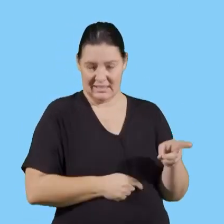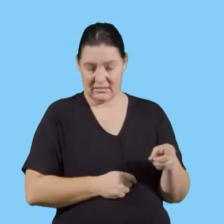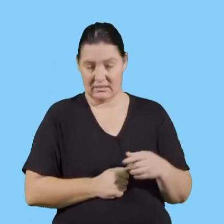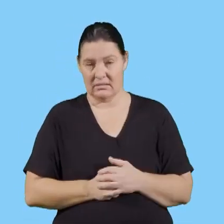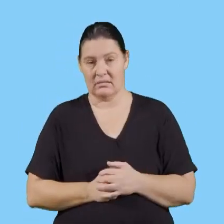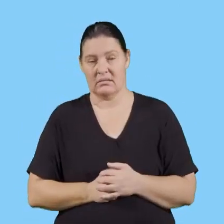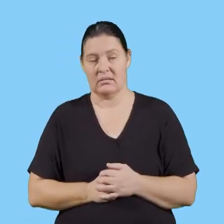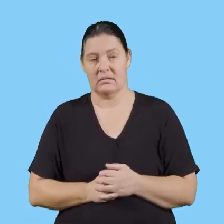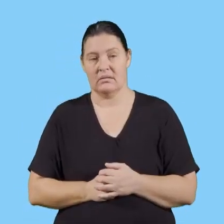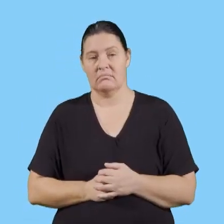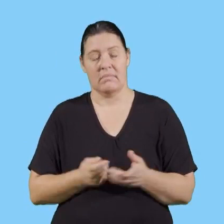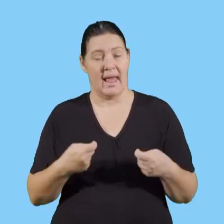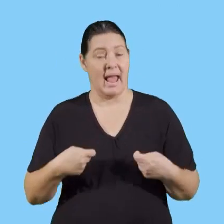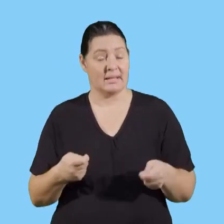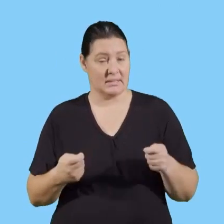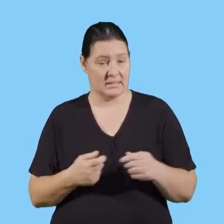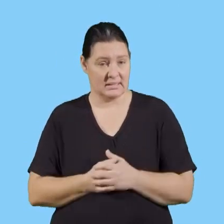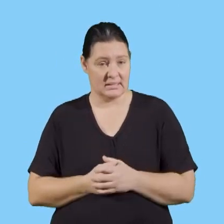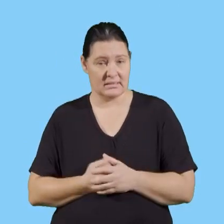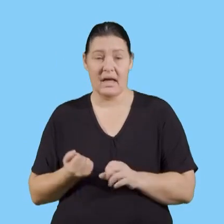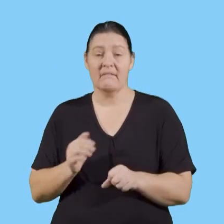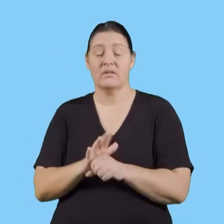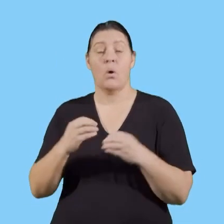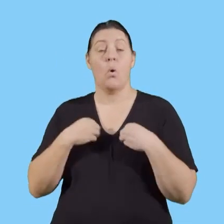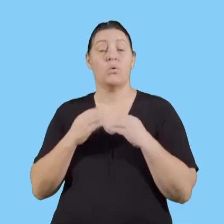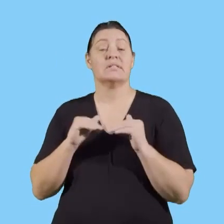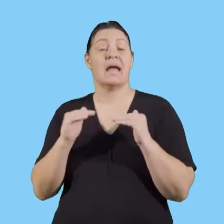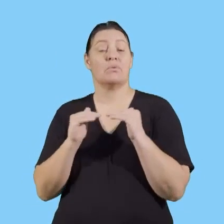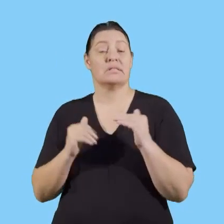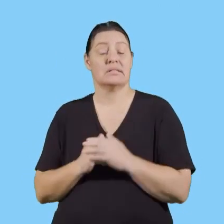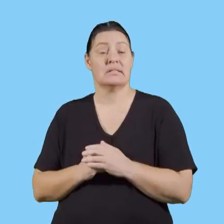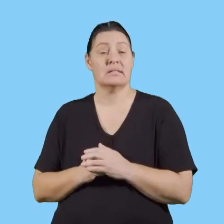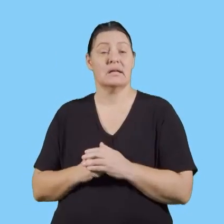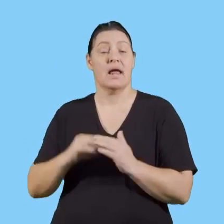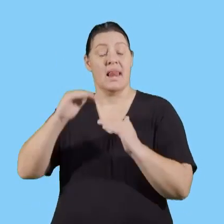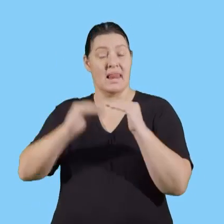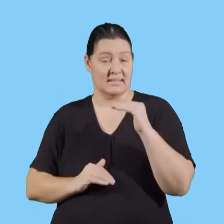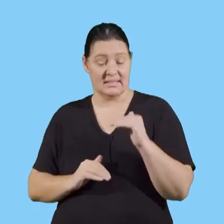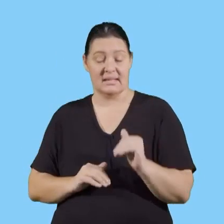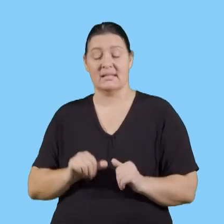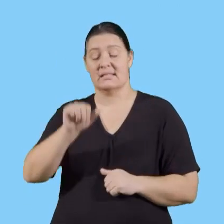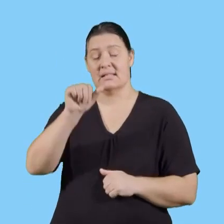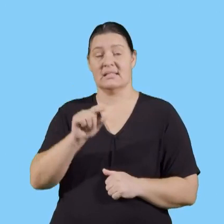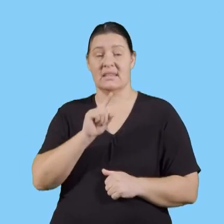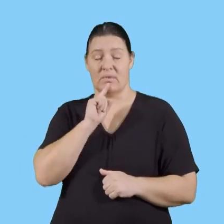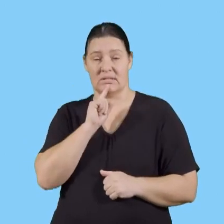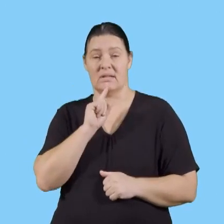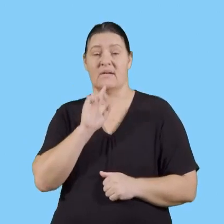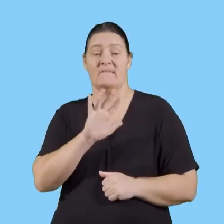repairs. Repairs are an expense. It is going to affect my owner's equity, decreasing it by